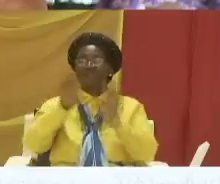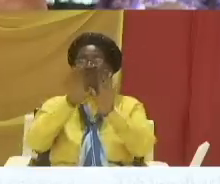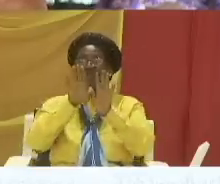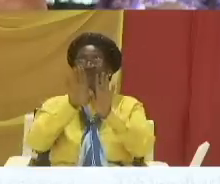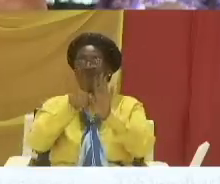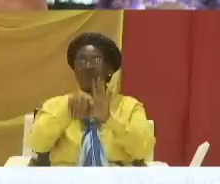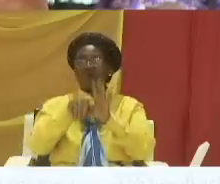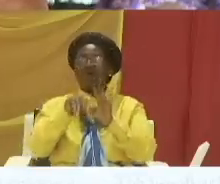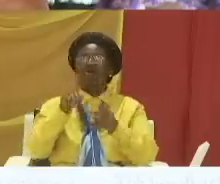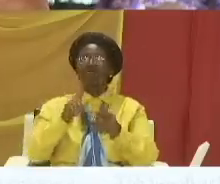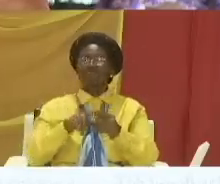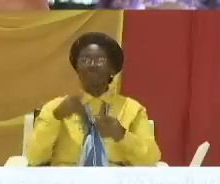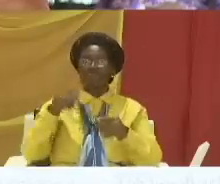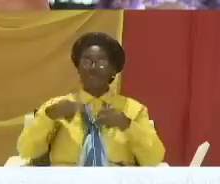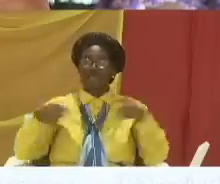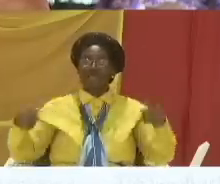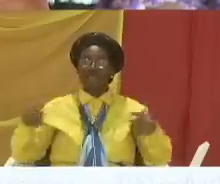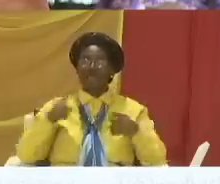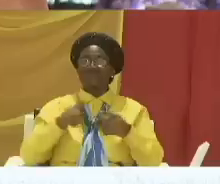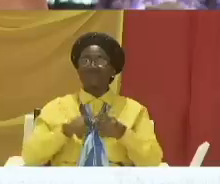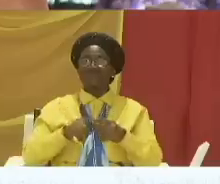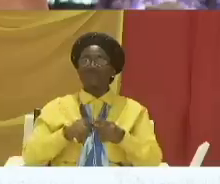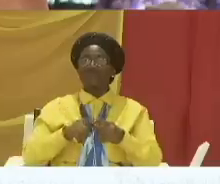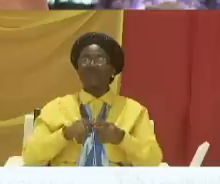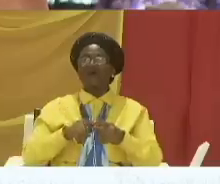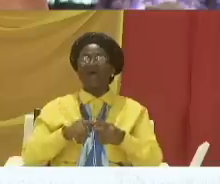to the enemy to attack.